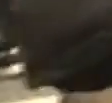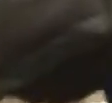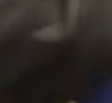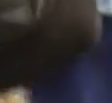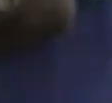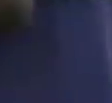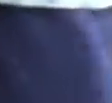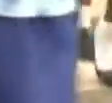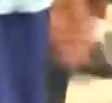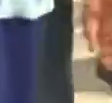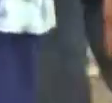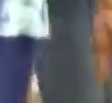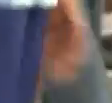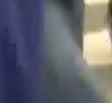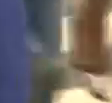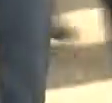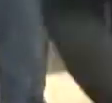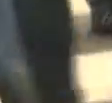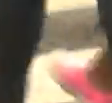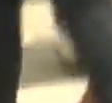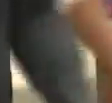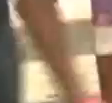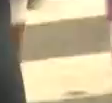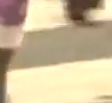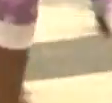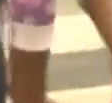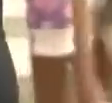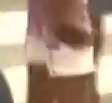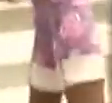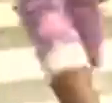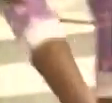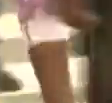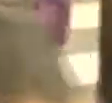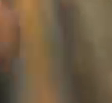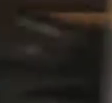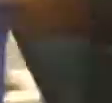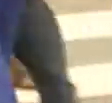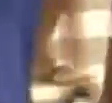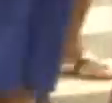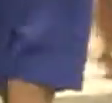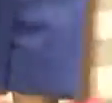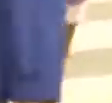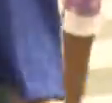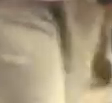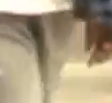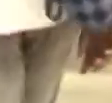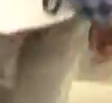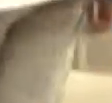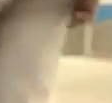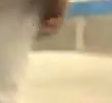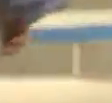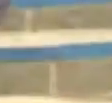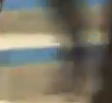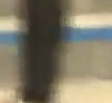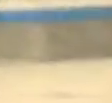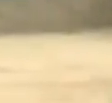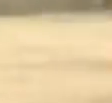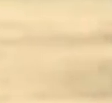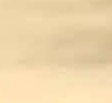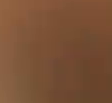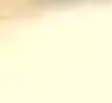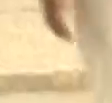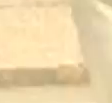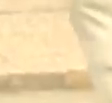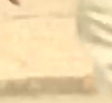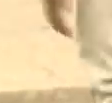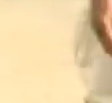Mr. Holness says the legislation to implement the national ID system is far advanced. He assured citizens that the unique card